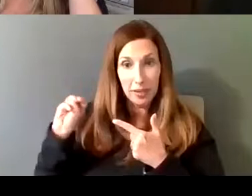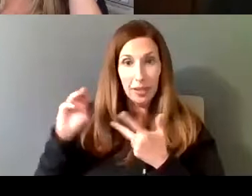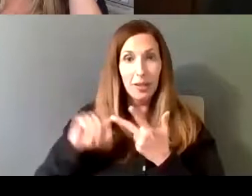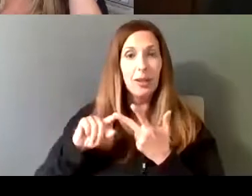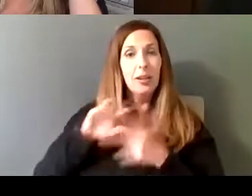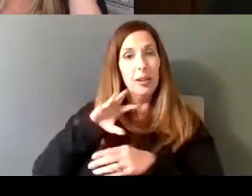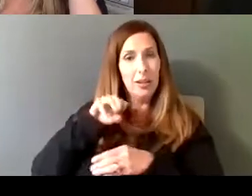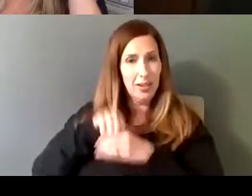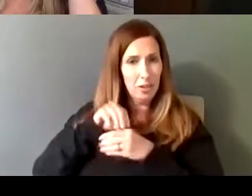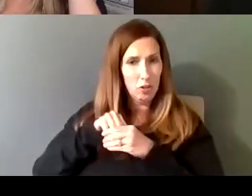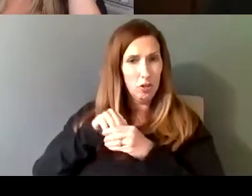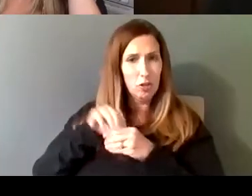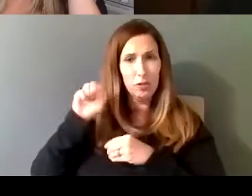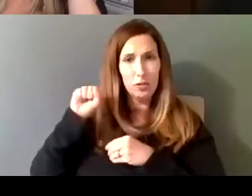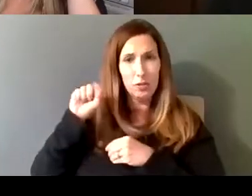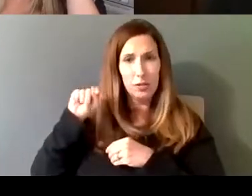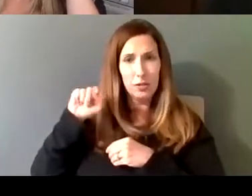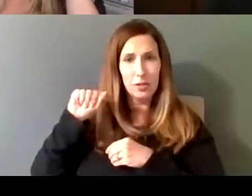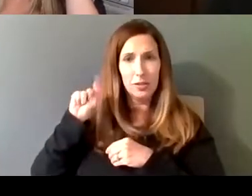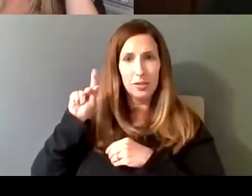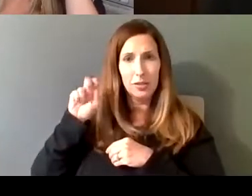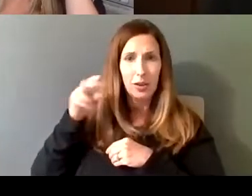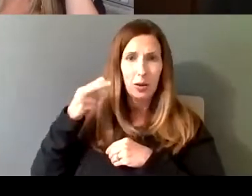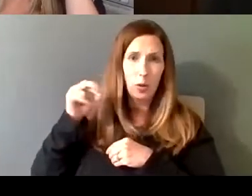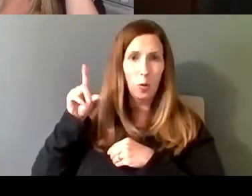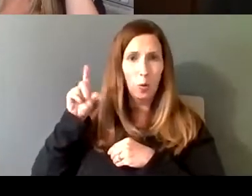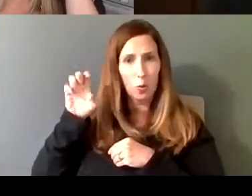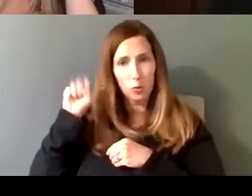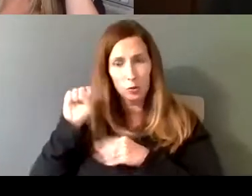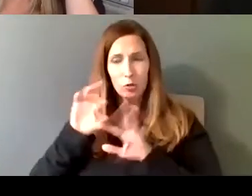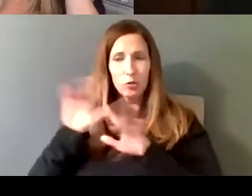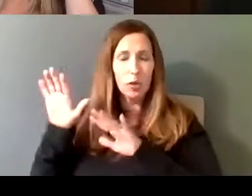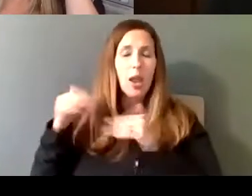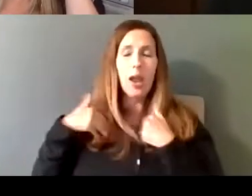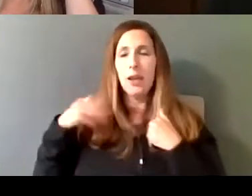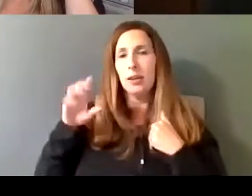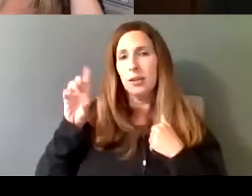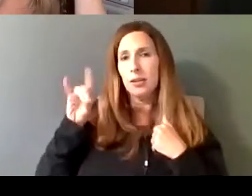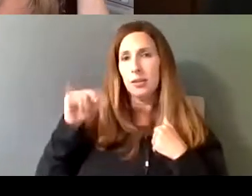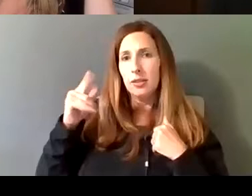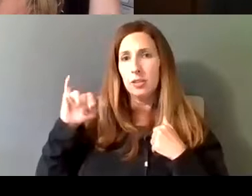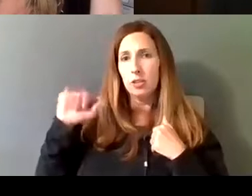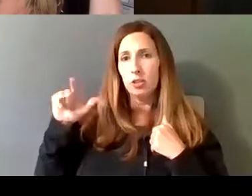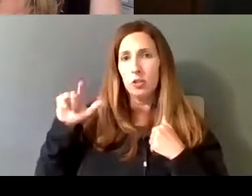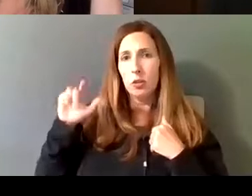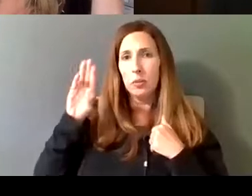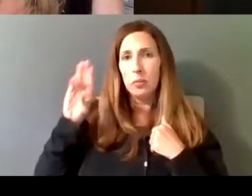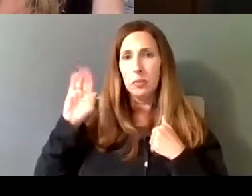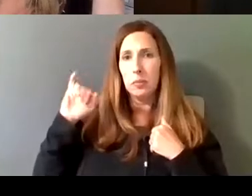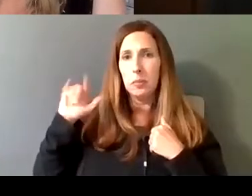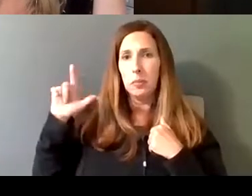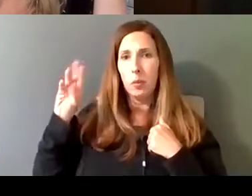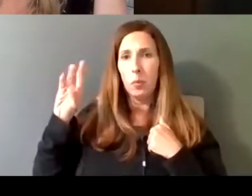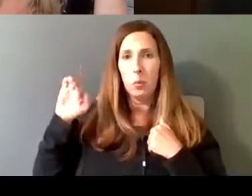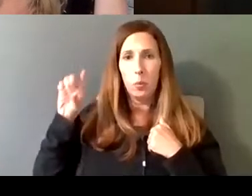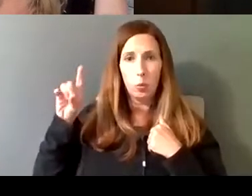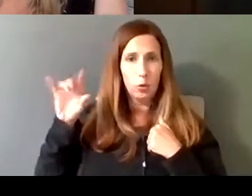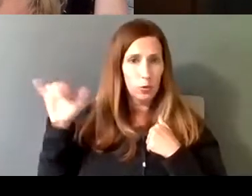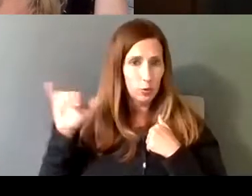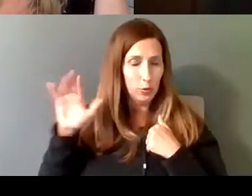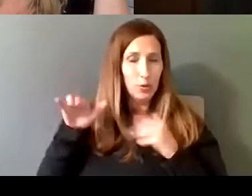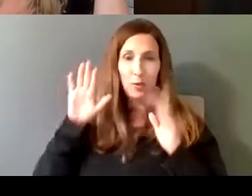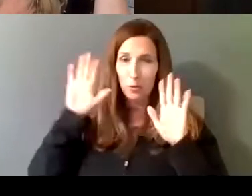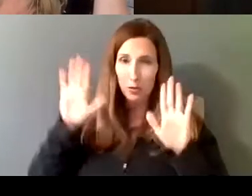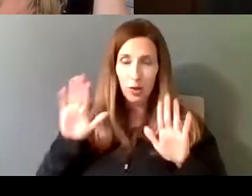stakeholders. To help us really tell this story. And we also had digital billboards, which was great. And right now we're actually in the process